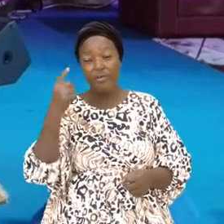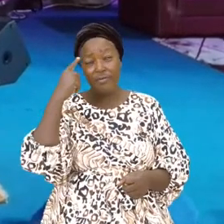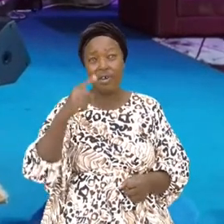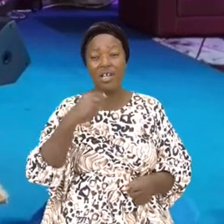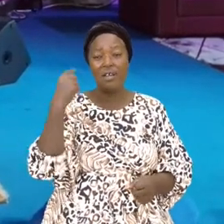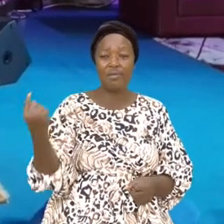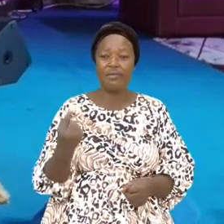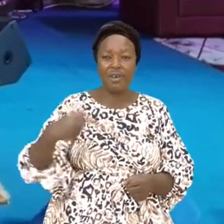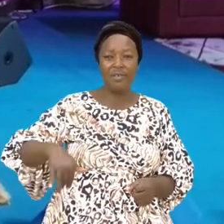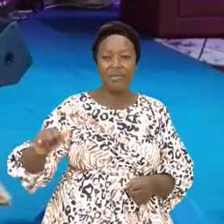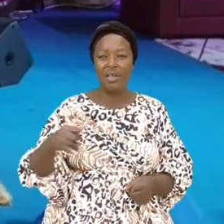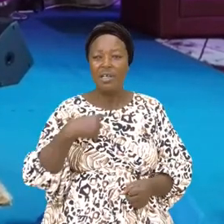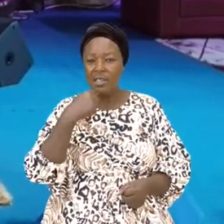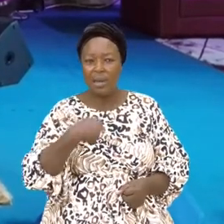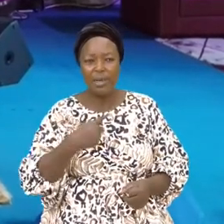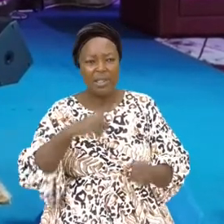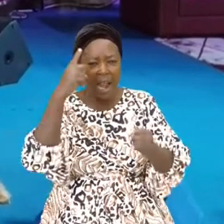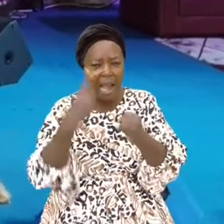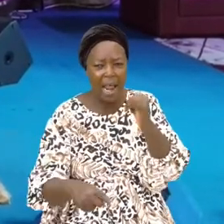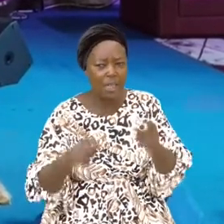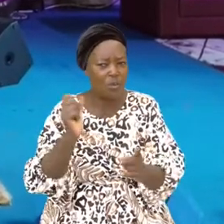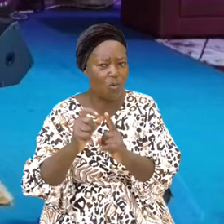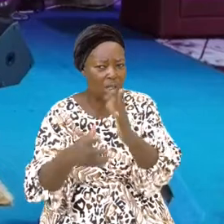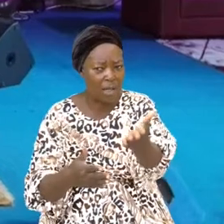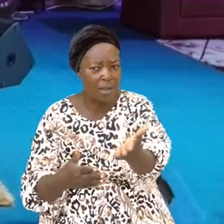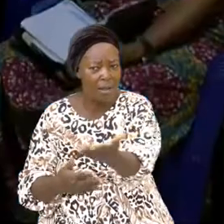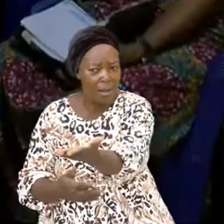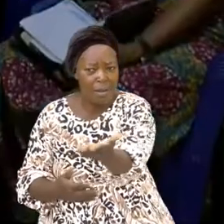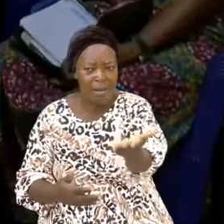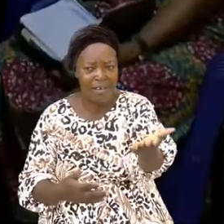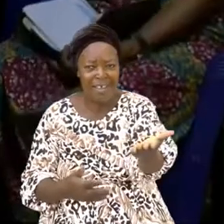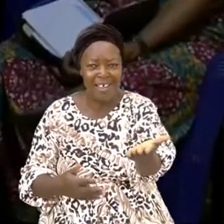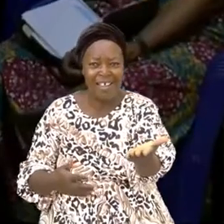forever. Tell me the last word there. Yeah.